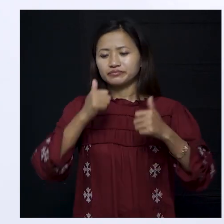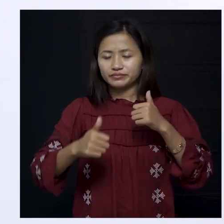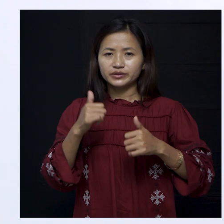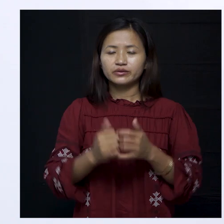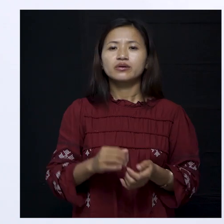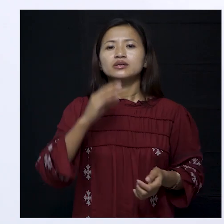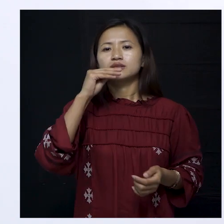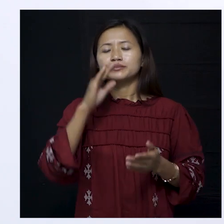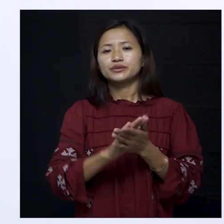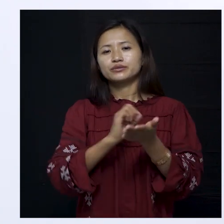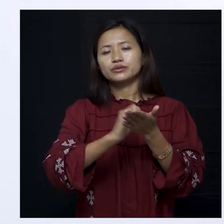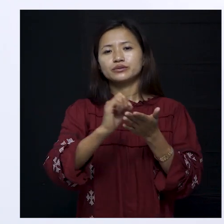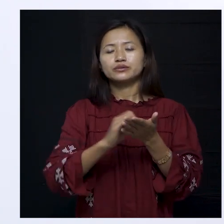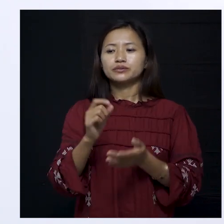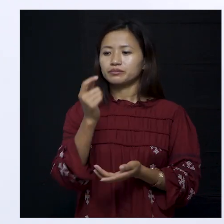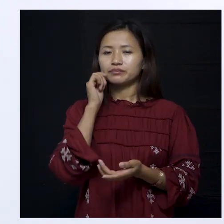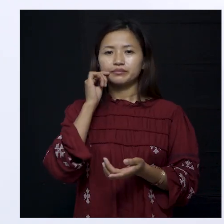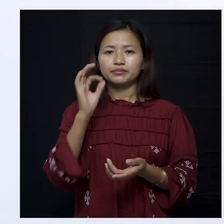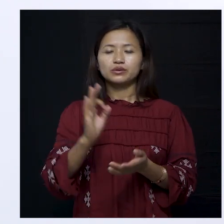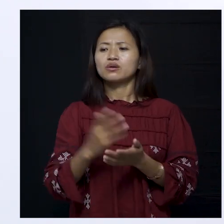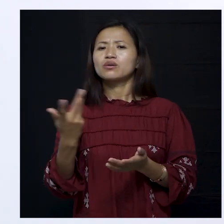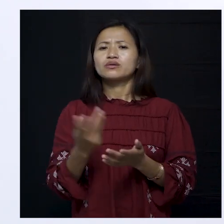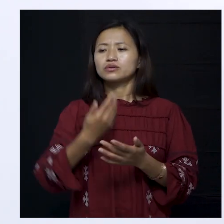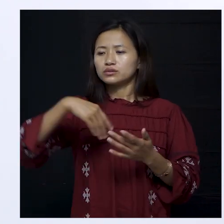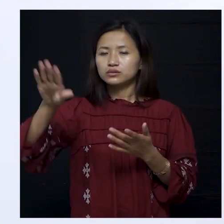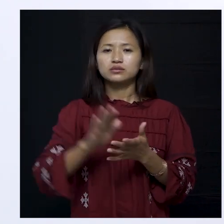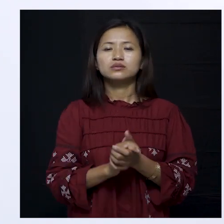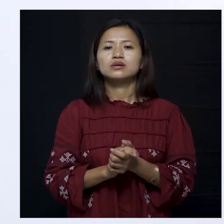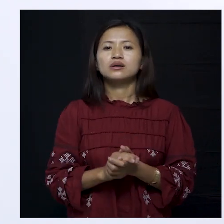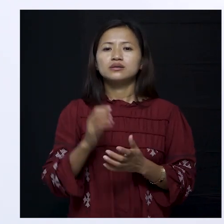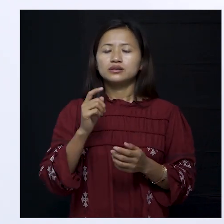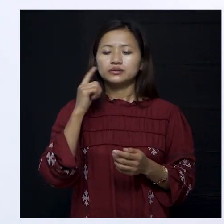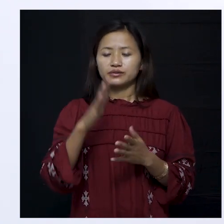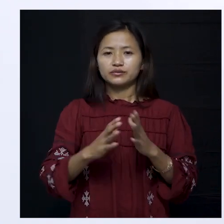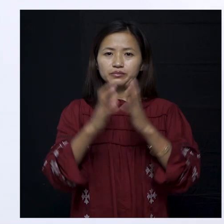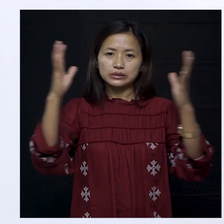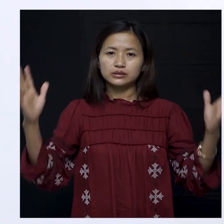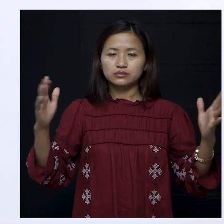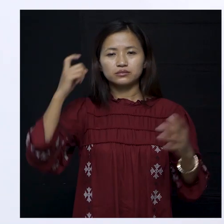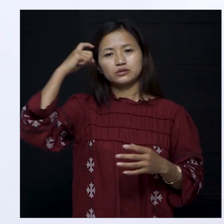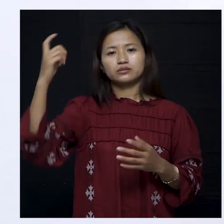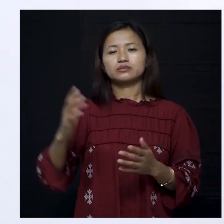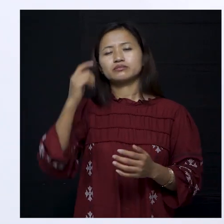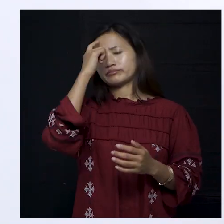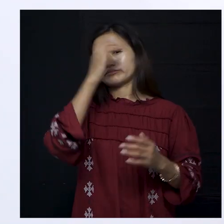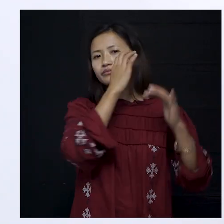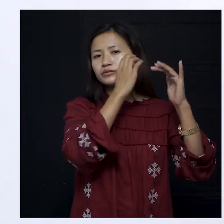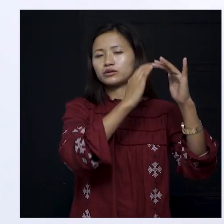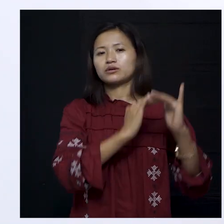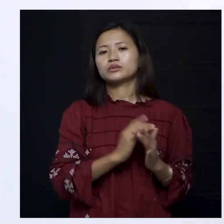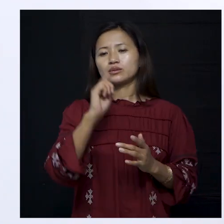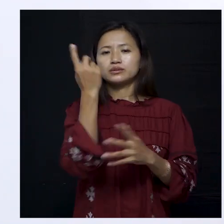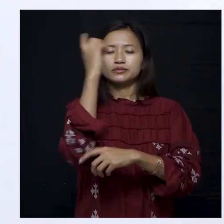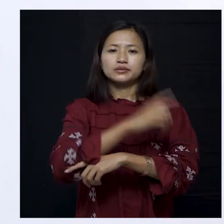speech writing is going to be important wherever we go, because I'm sure you have big dreams, you have big hopes, right? One day